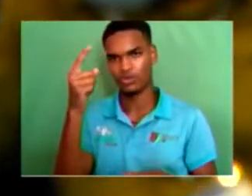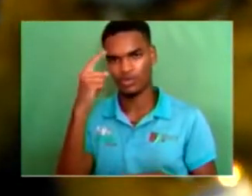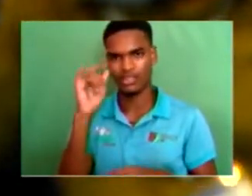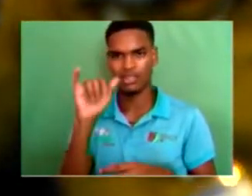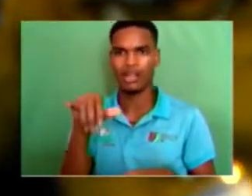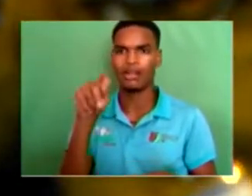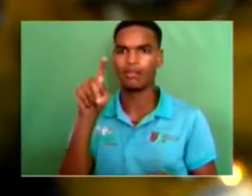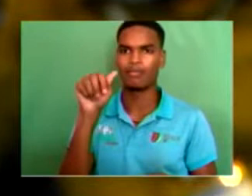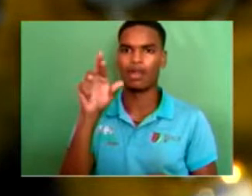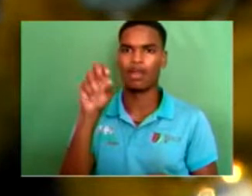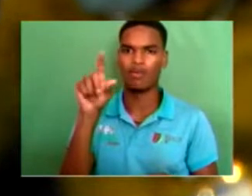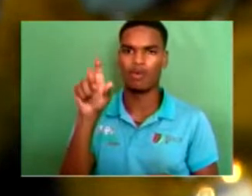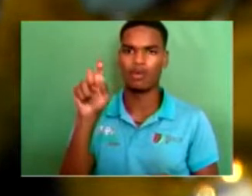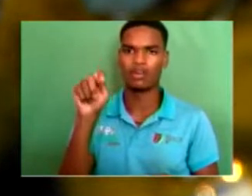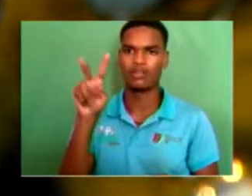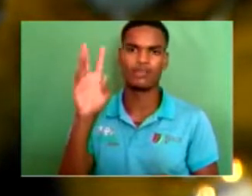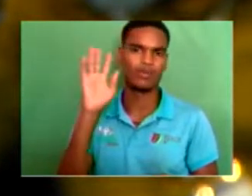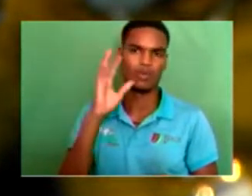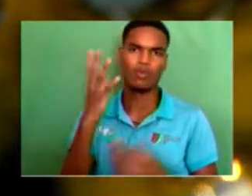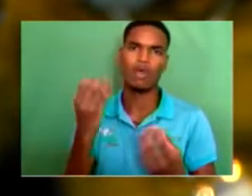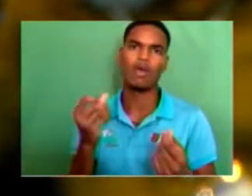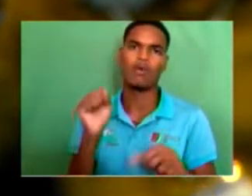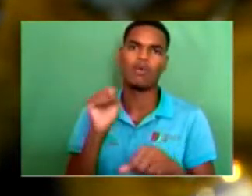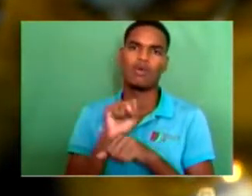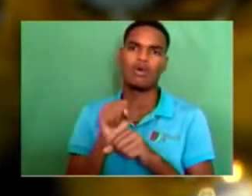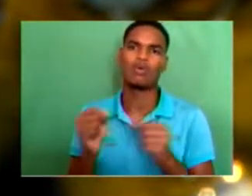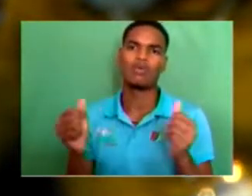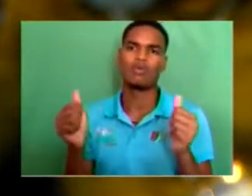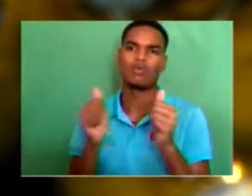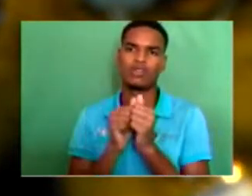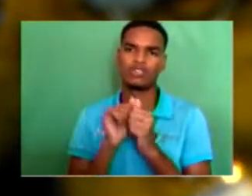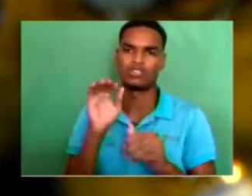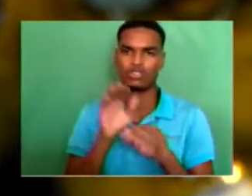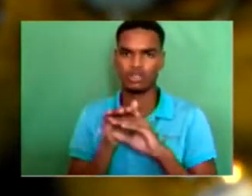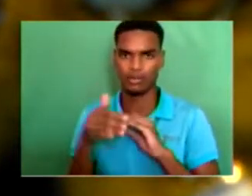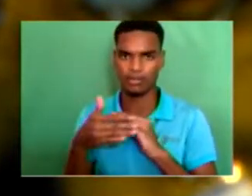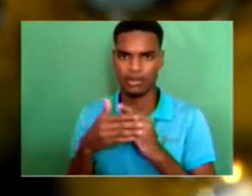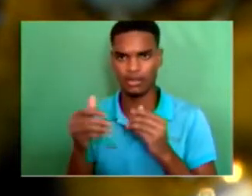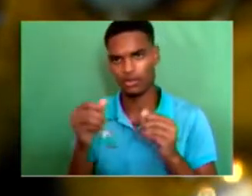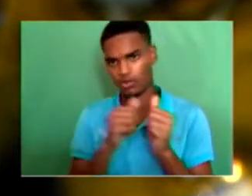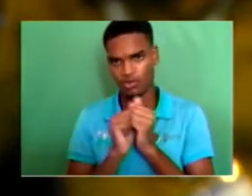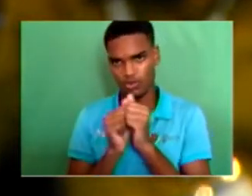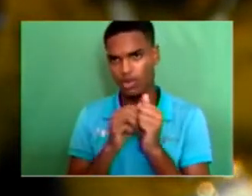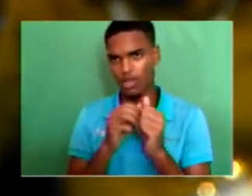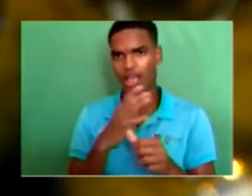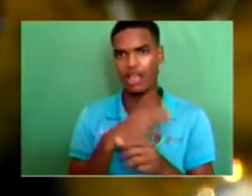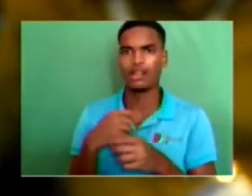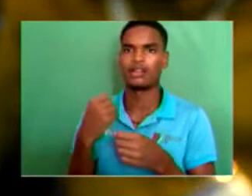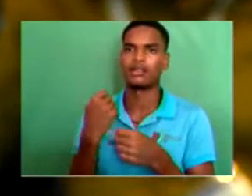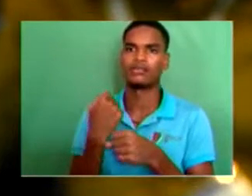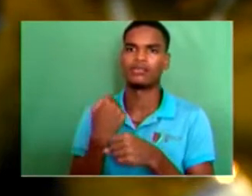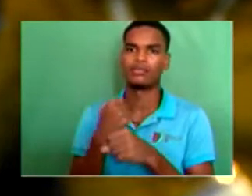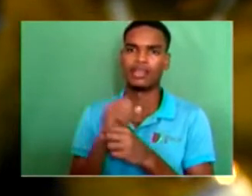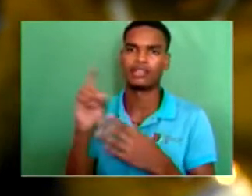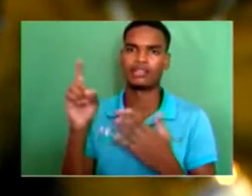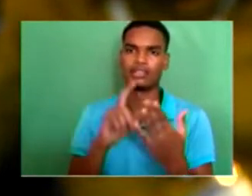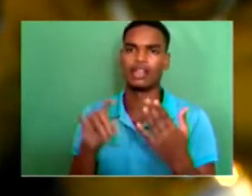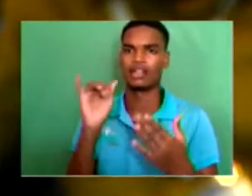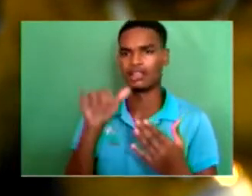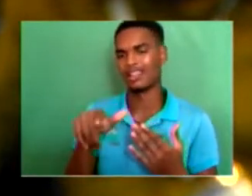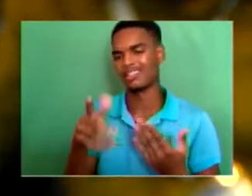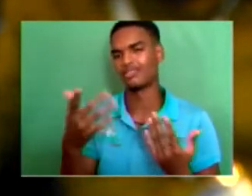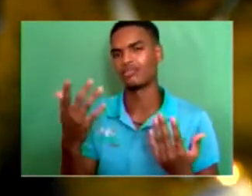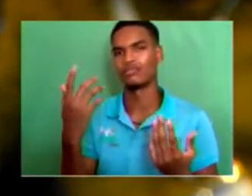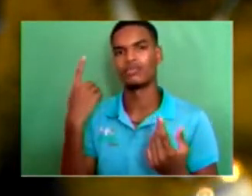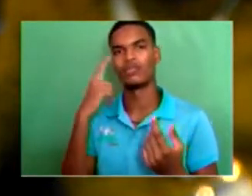be wanting to work closely with Jamaica to together design that item that's going to help both the